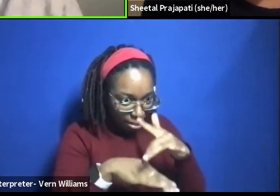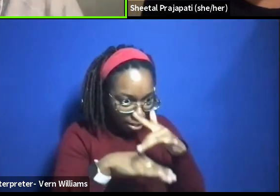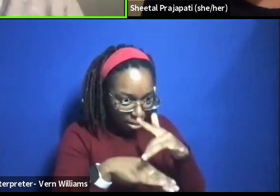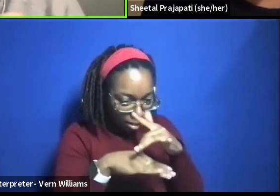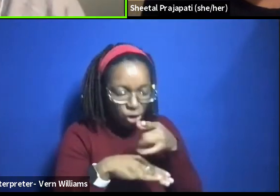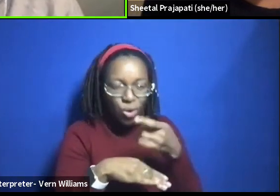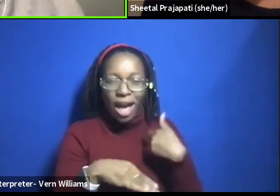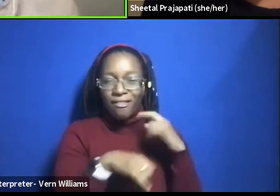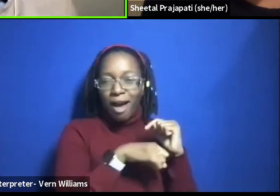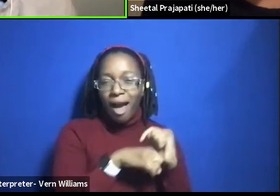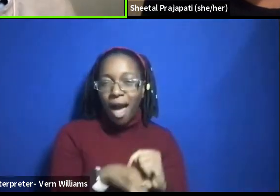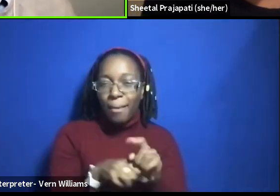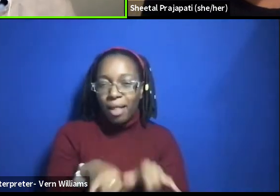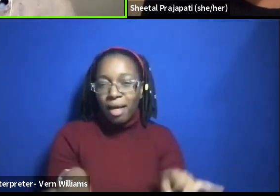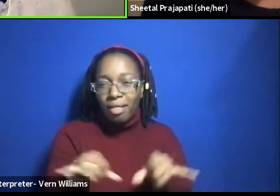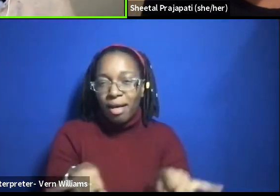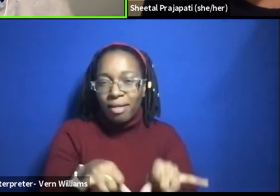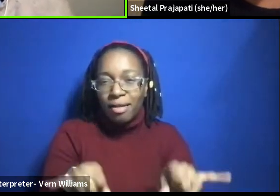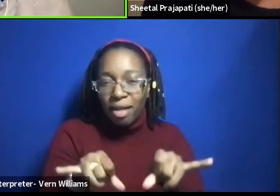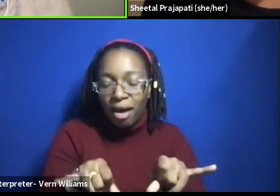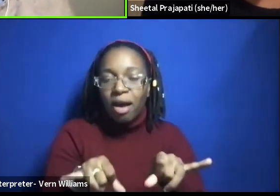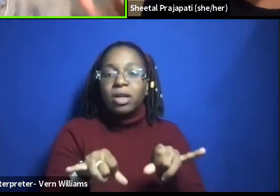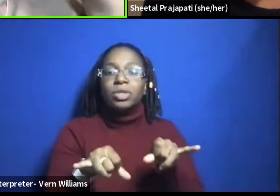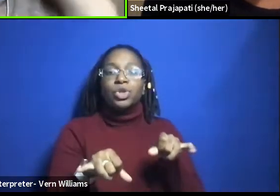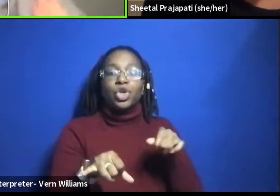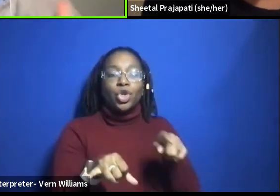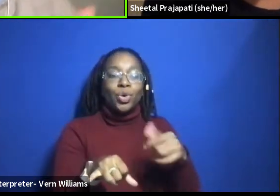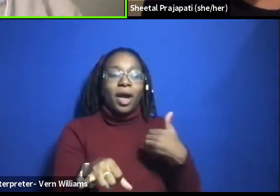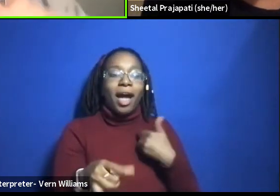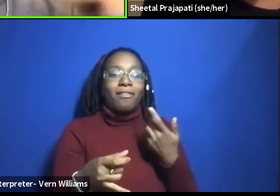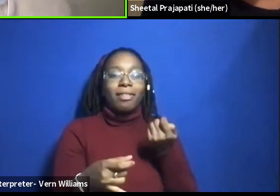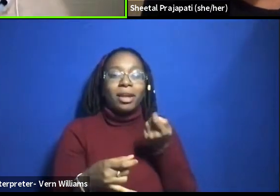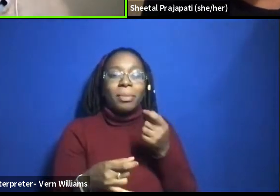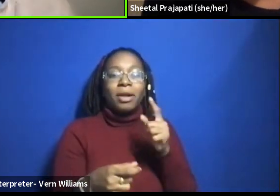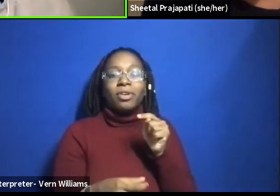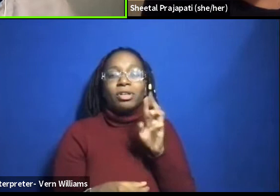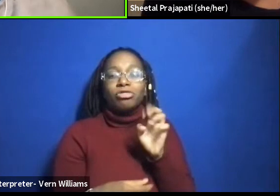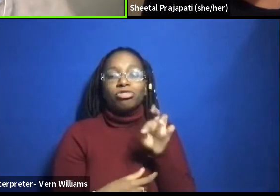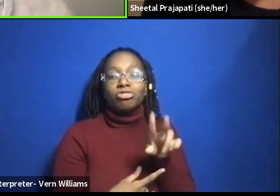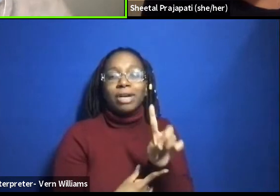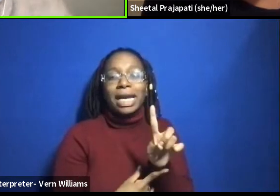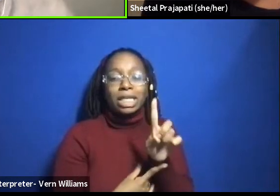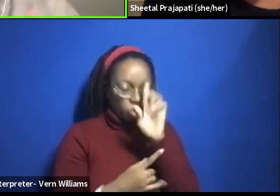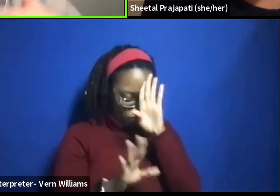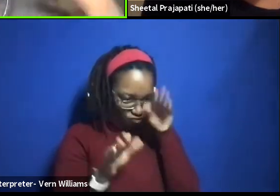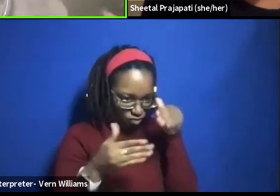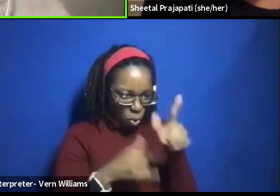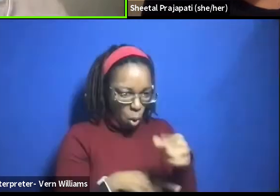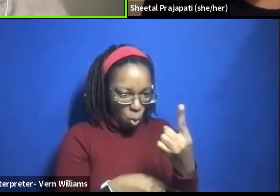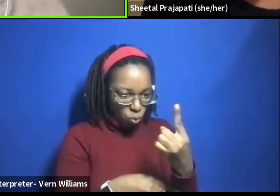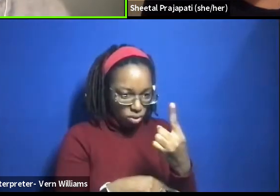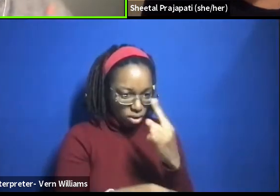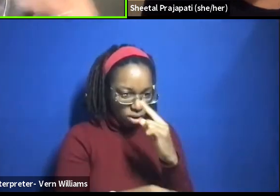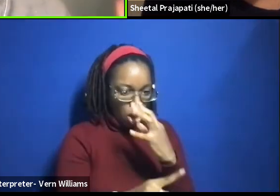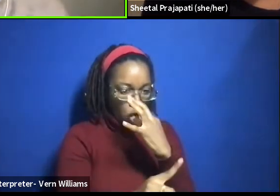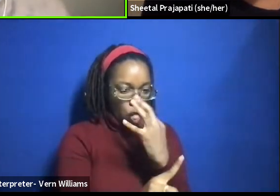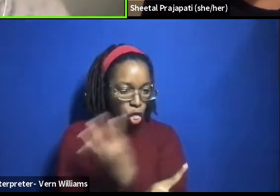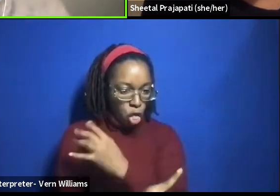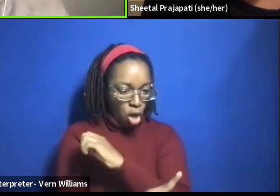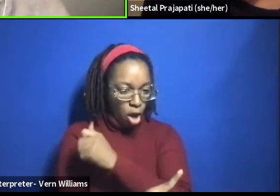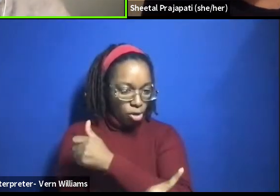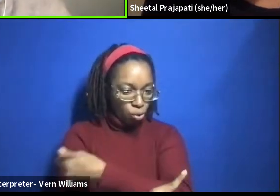tribe of the people that make that kind of thing, and then you kind of close your mind to everything else without acknowledging all the possibilities and